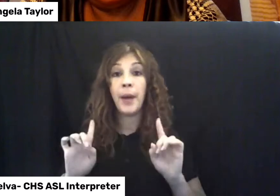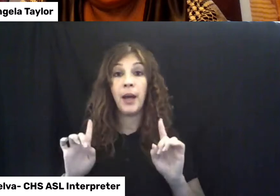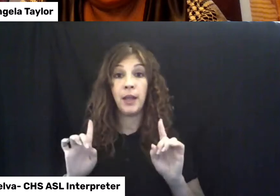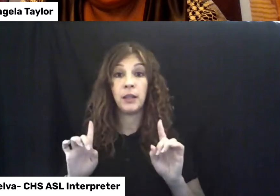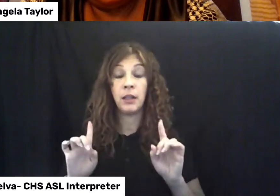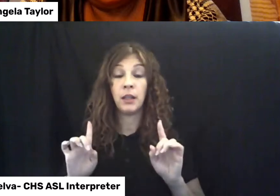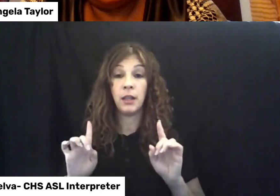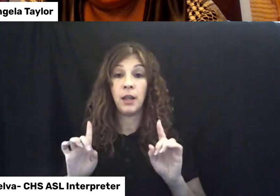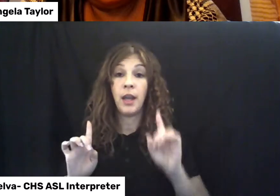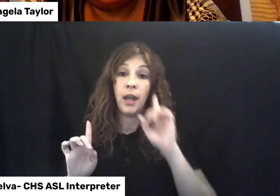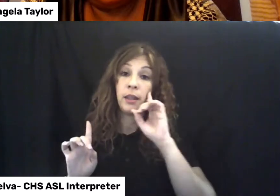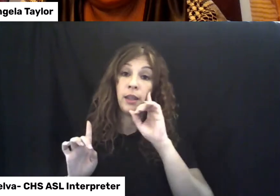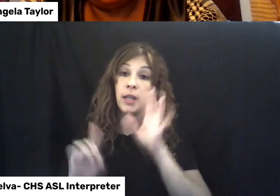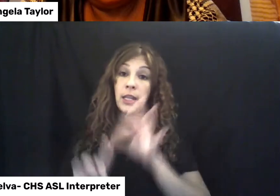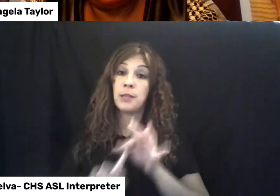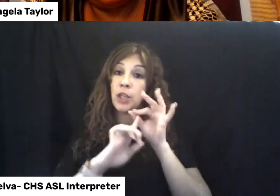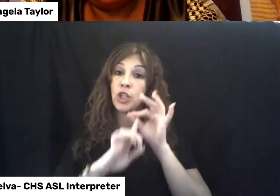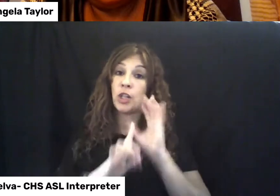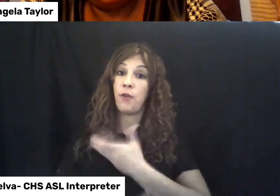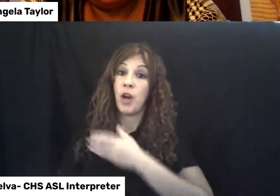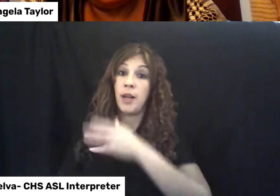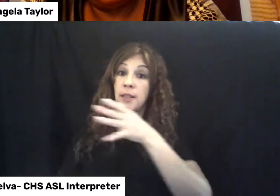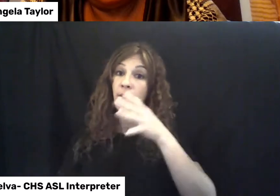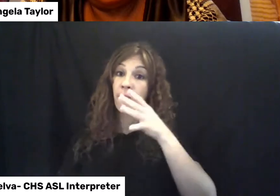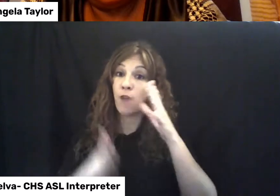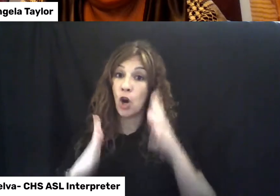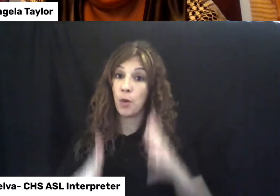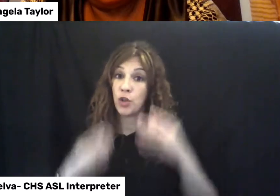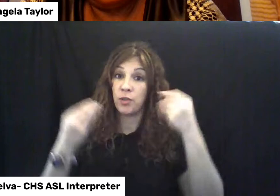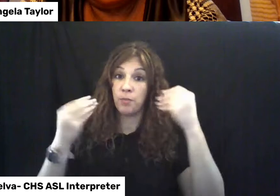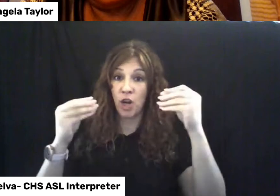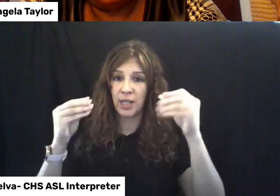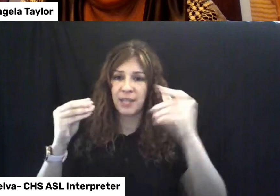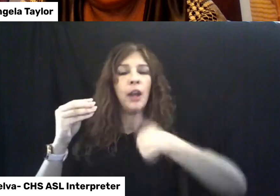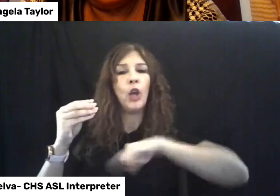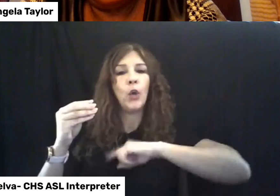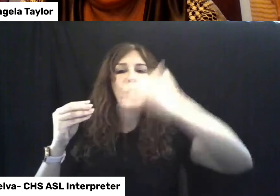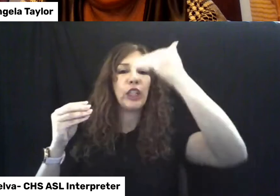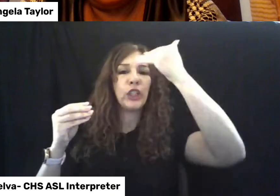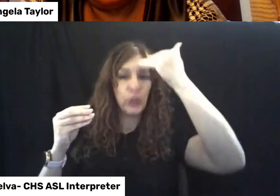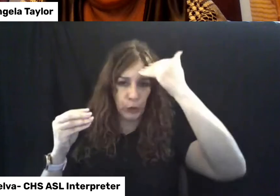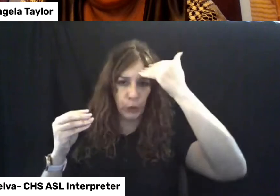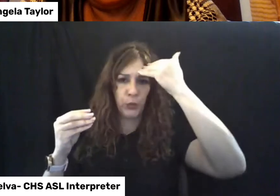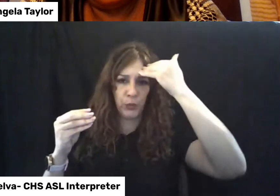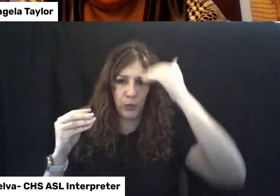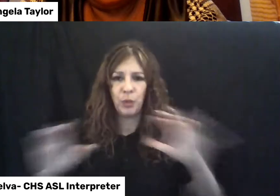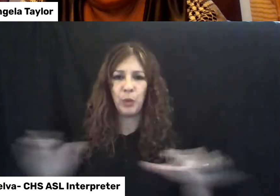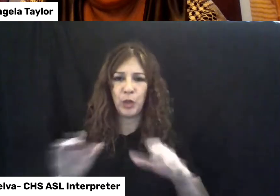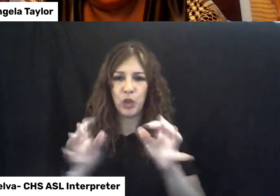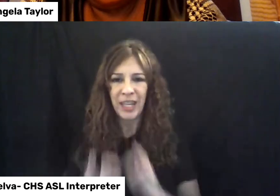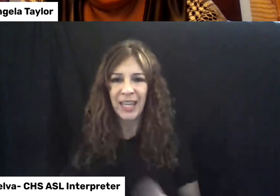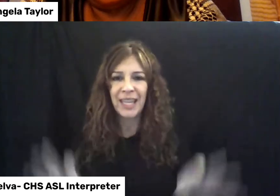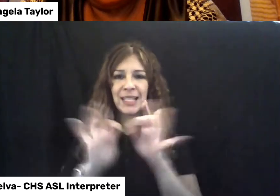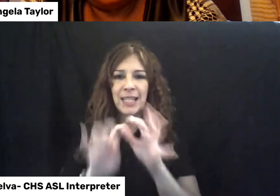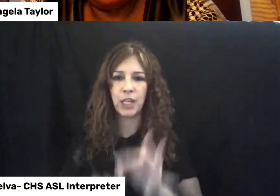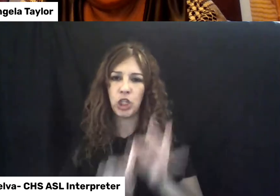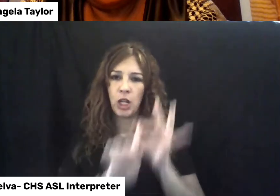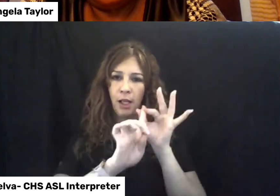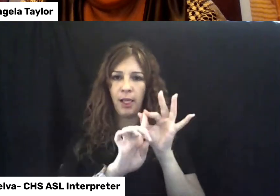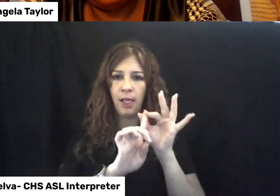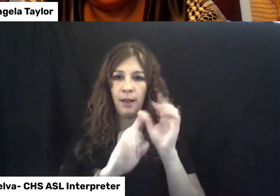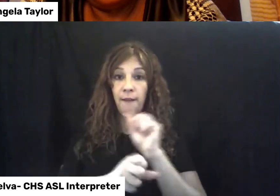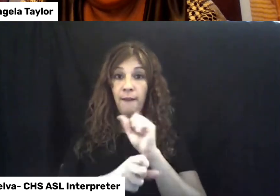in this, especially for us farmers markets, we all knew we were doing essential food um